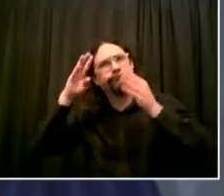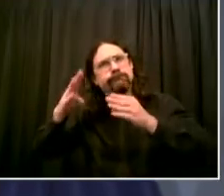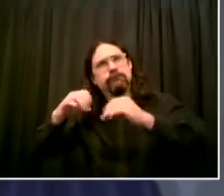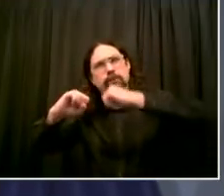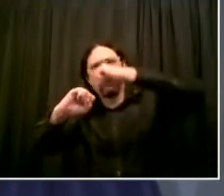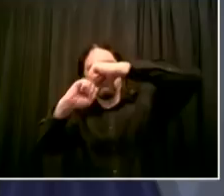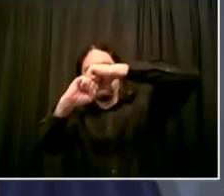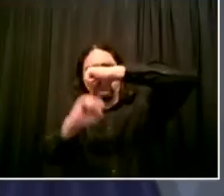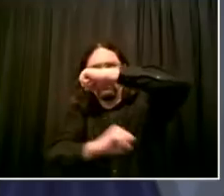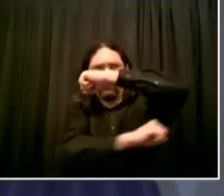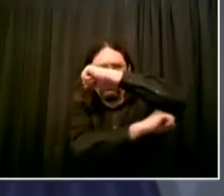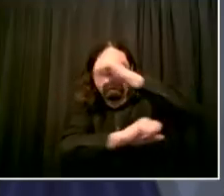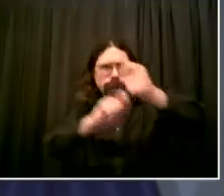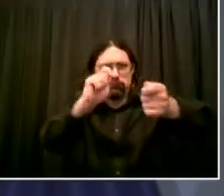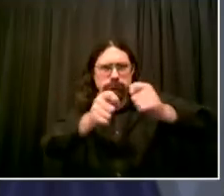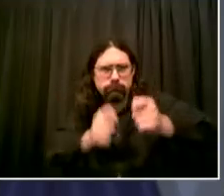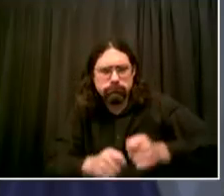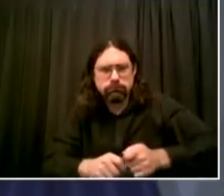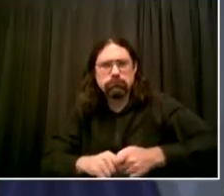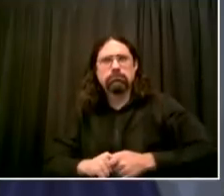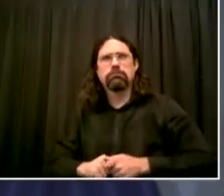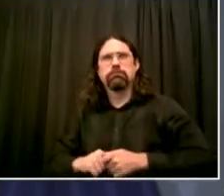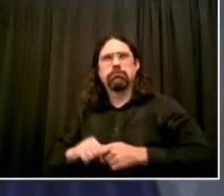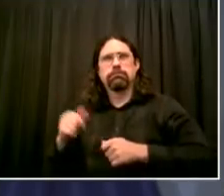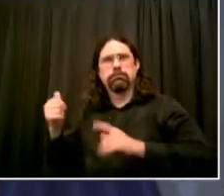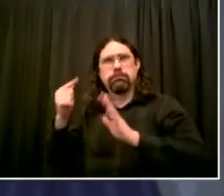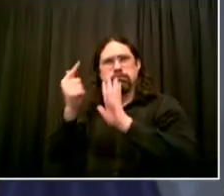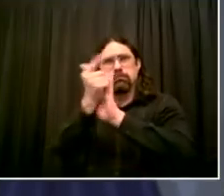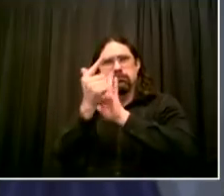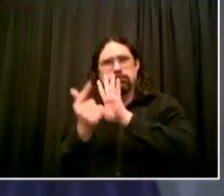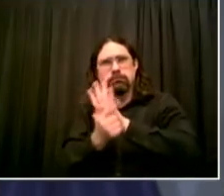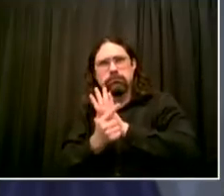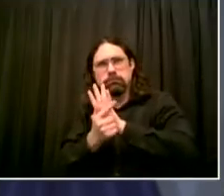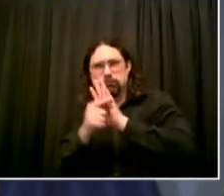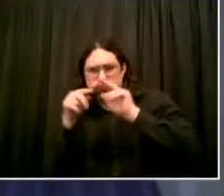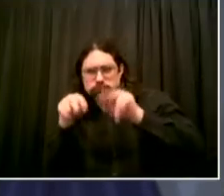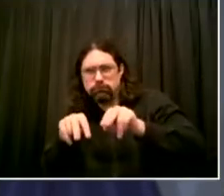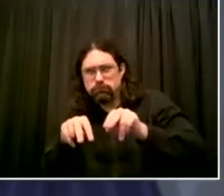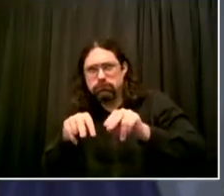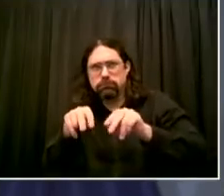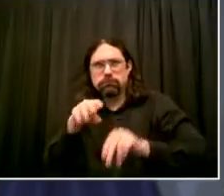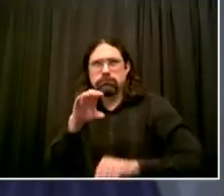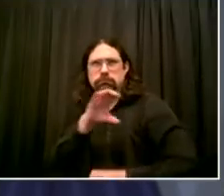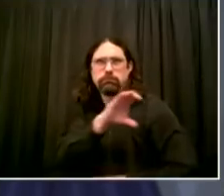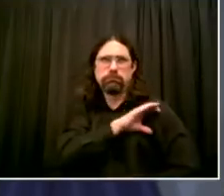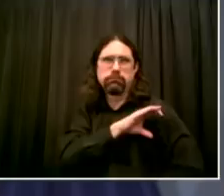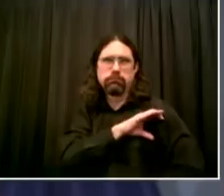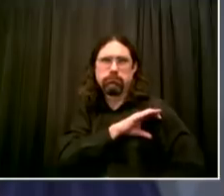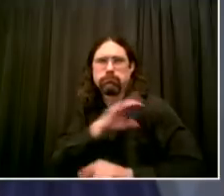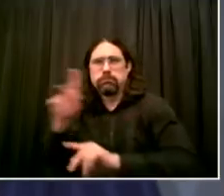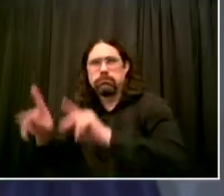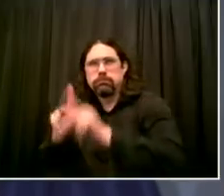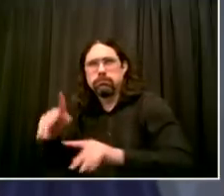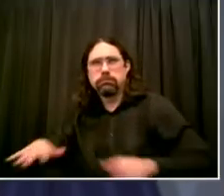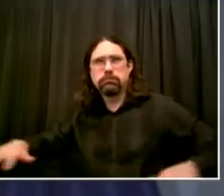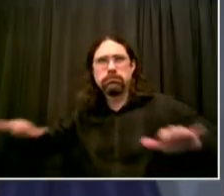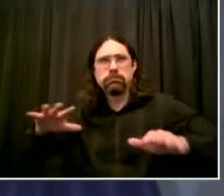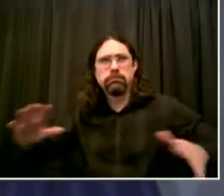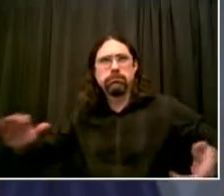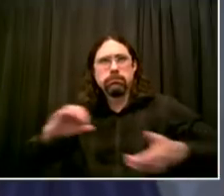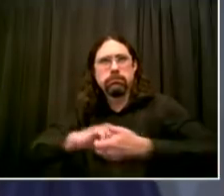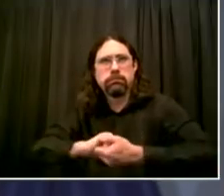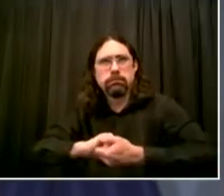big changes we need, but he also worked at the front line to create peace. Founded 696 Build